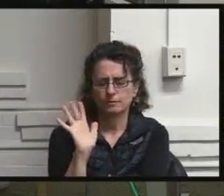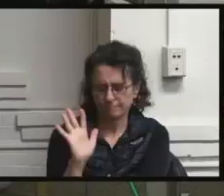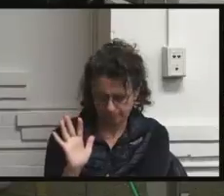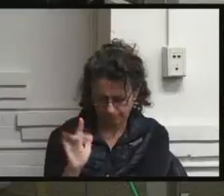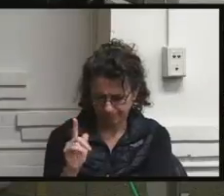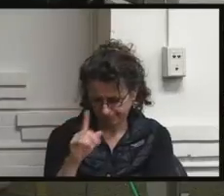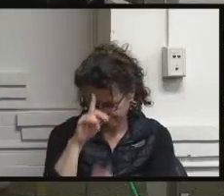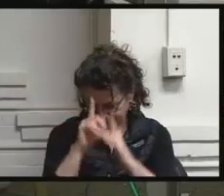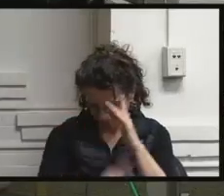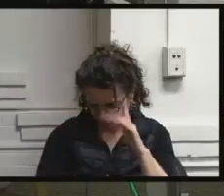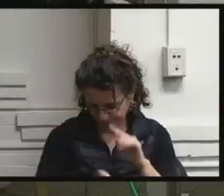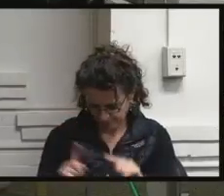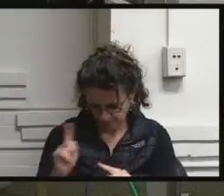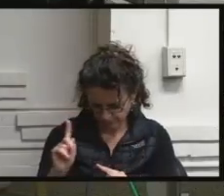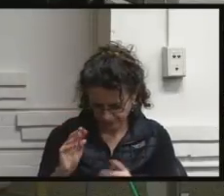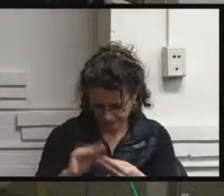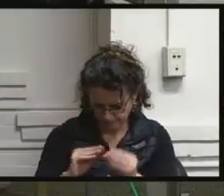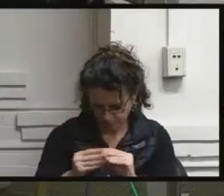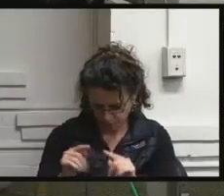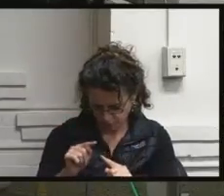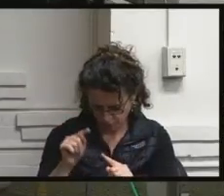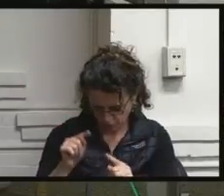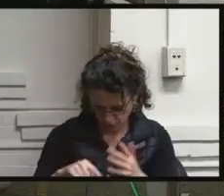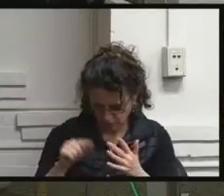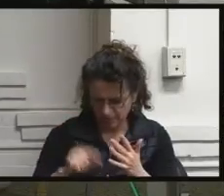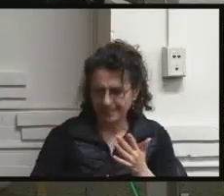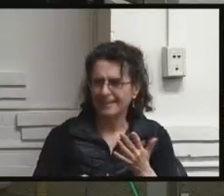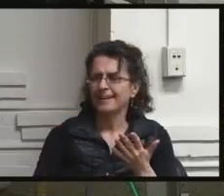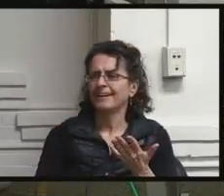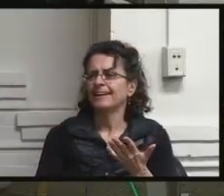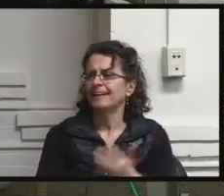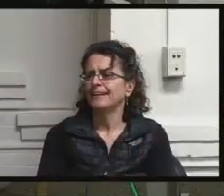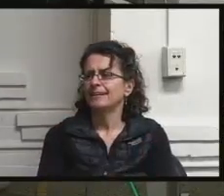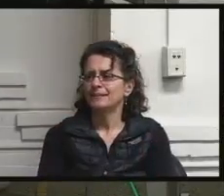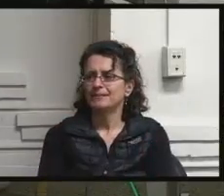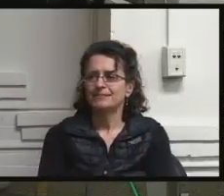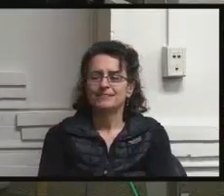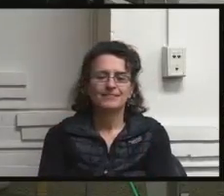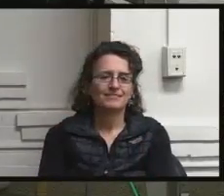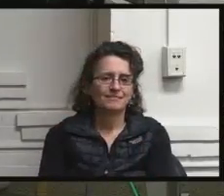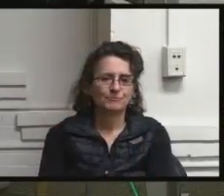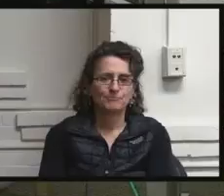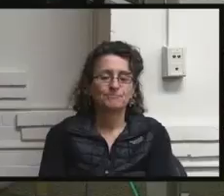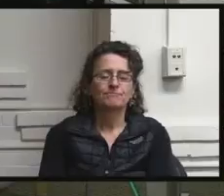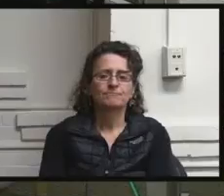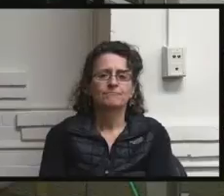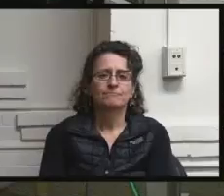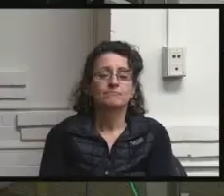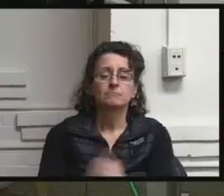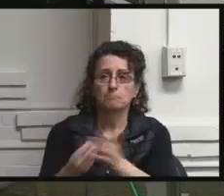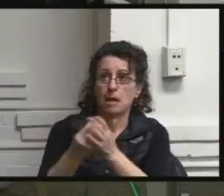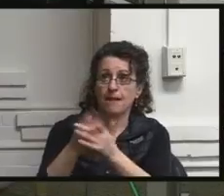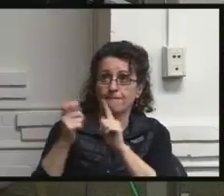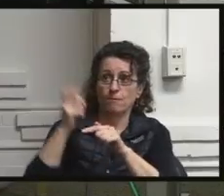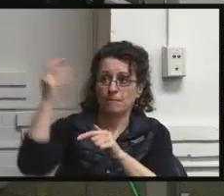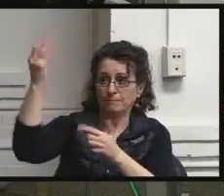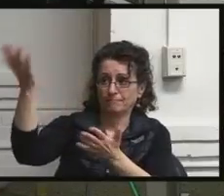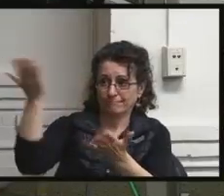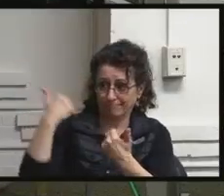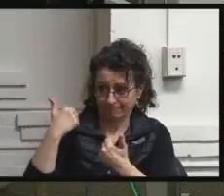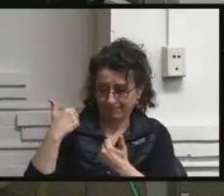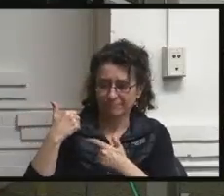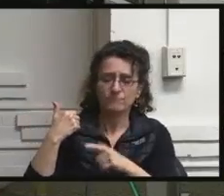$325, where am I? I want to make sure I get that right before I comment on it. But the outside revenue was significantly